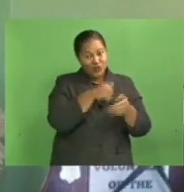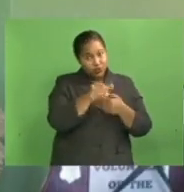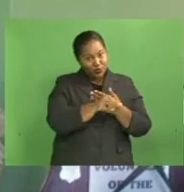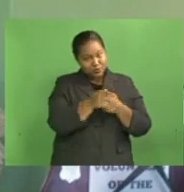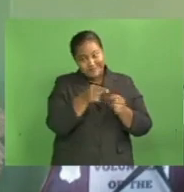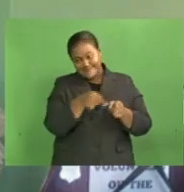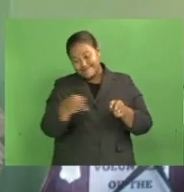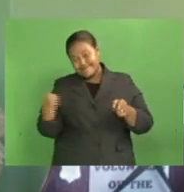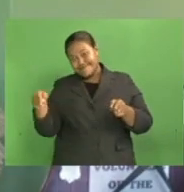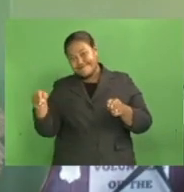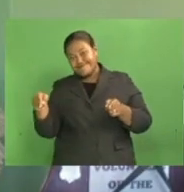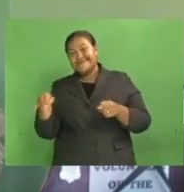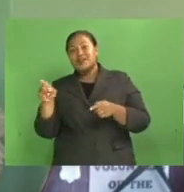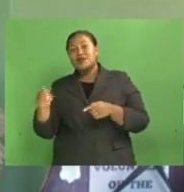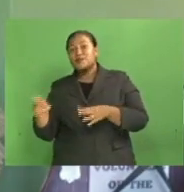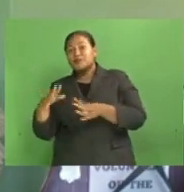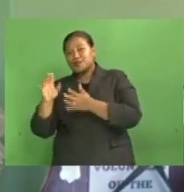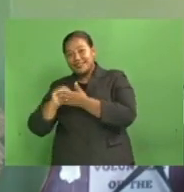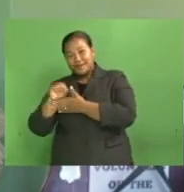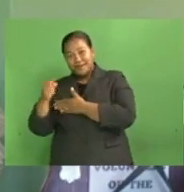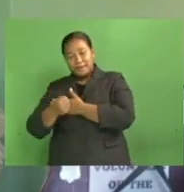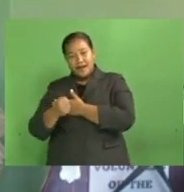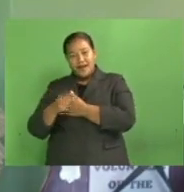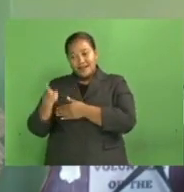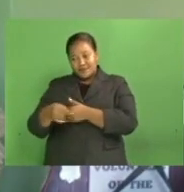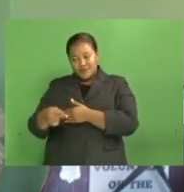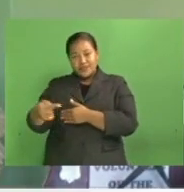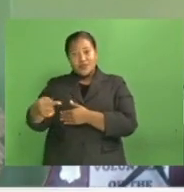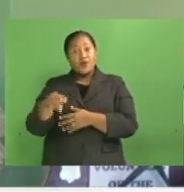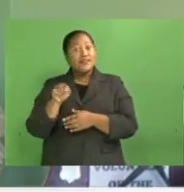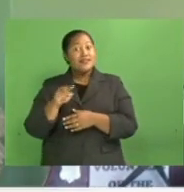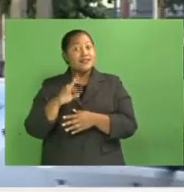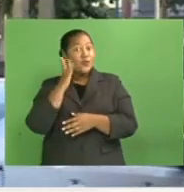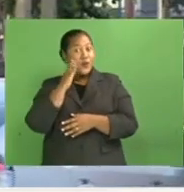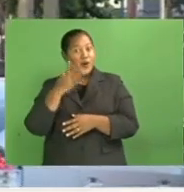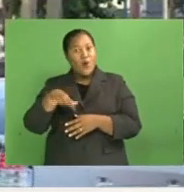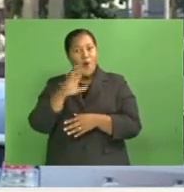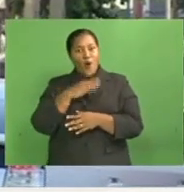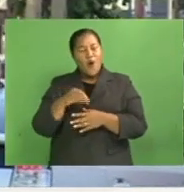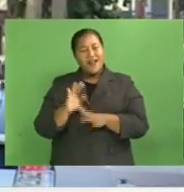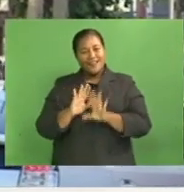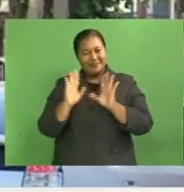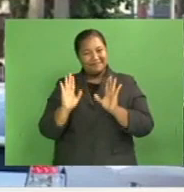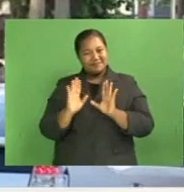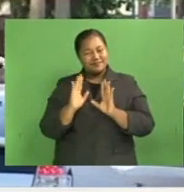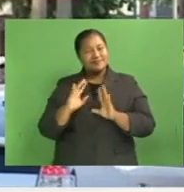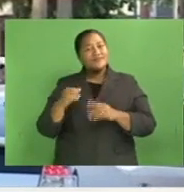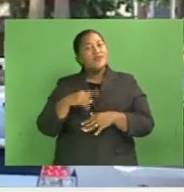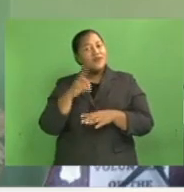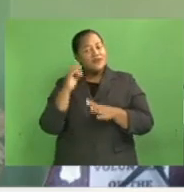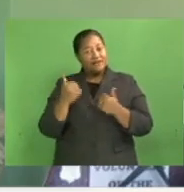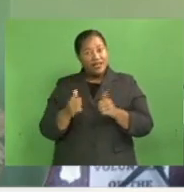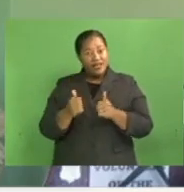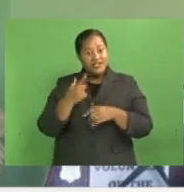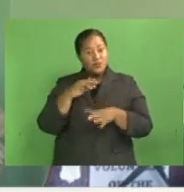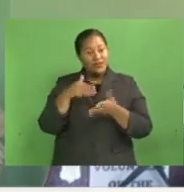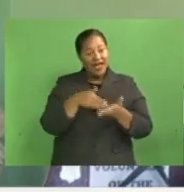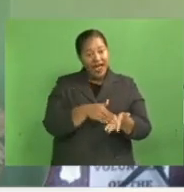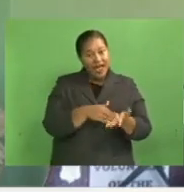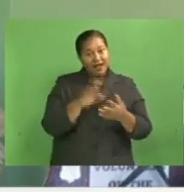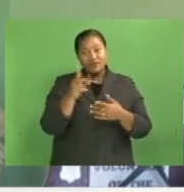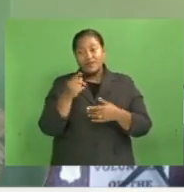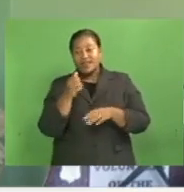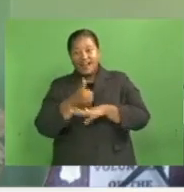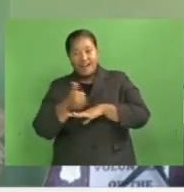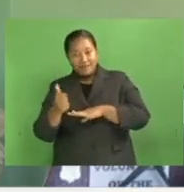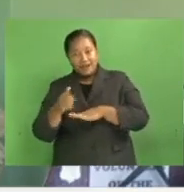August, September, and so on, when all this honeymoon period is finished, with the help from the government, help from elsewhere,